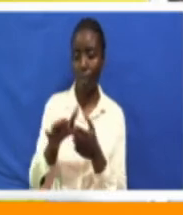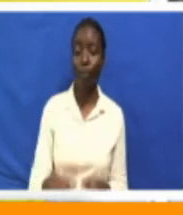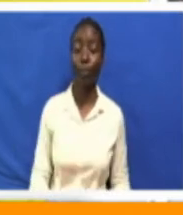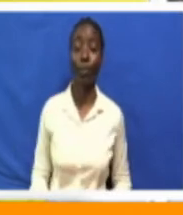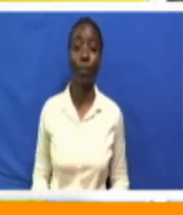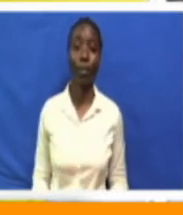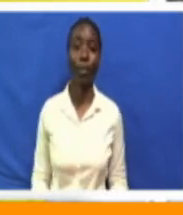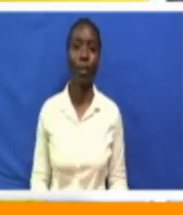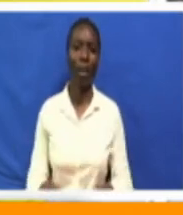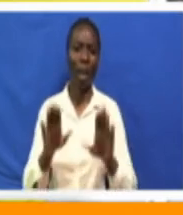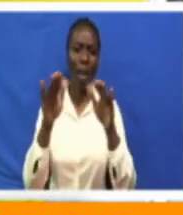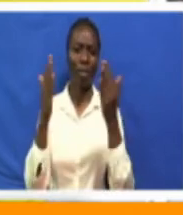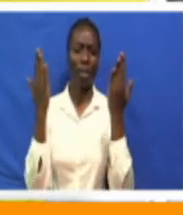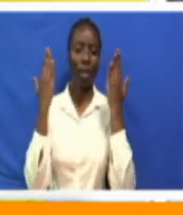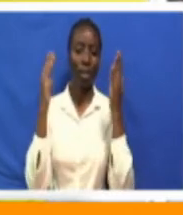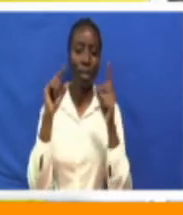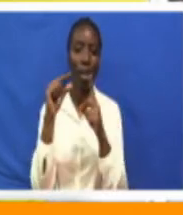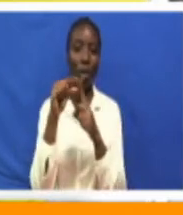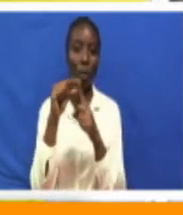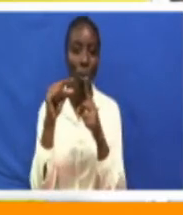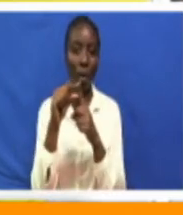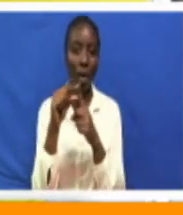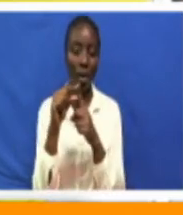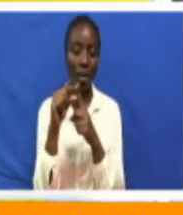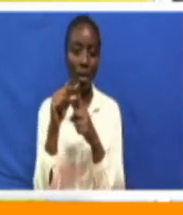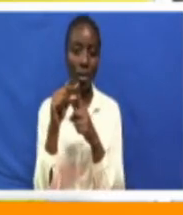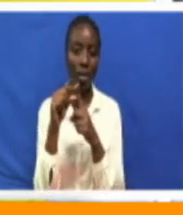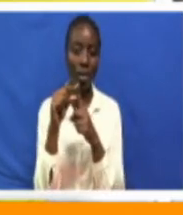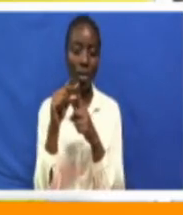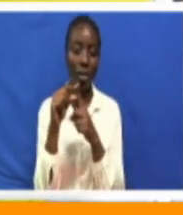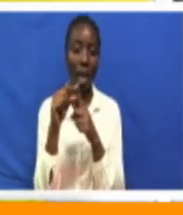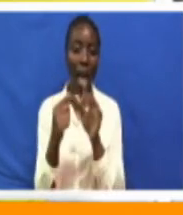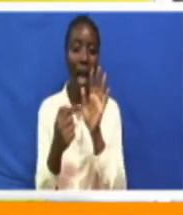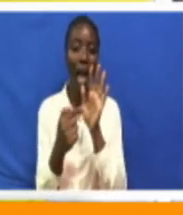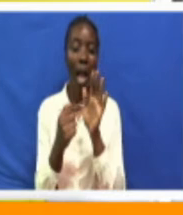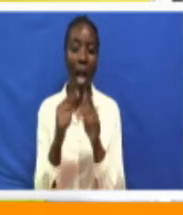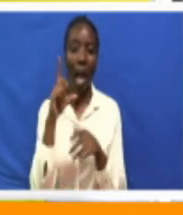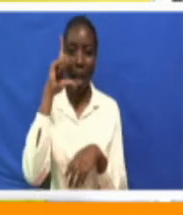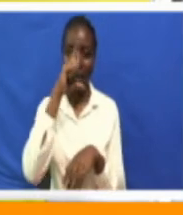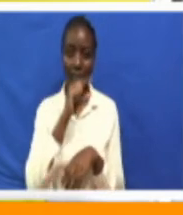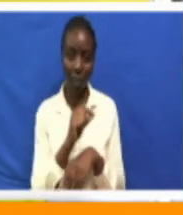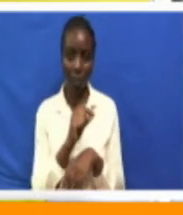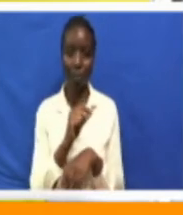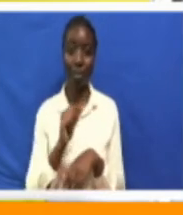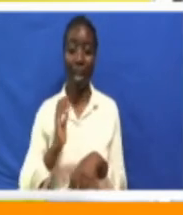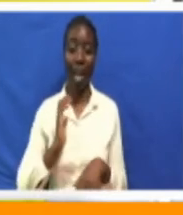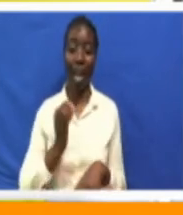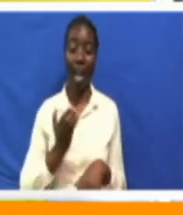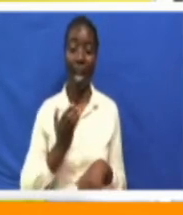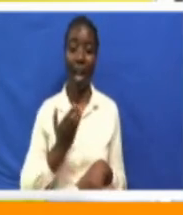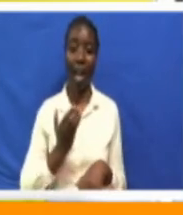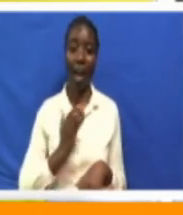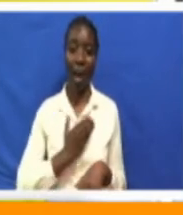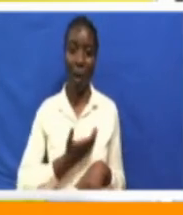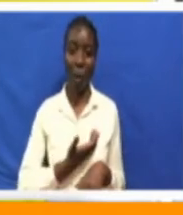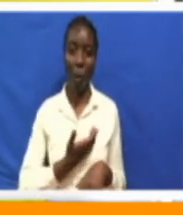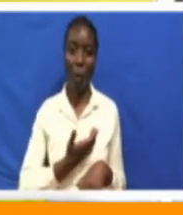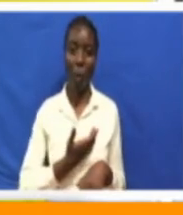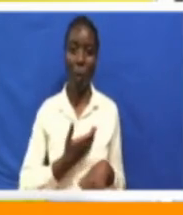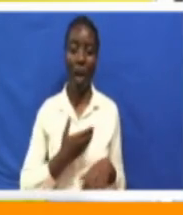the Eternal Word assumed our human nature